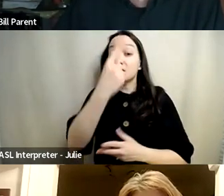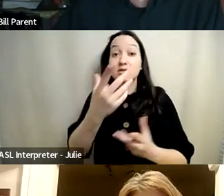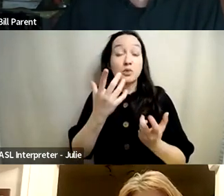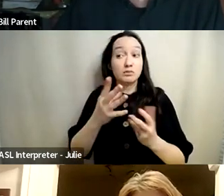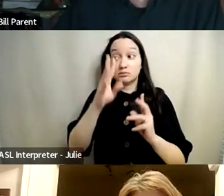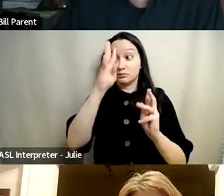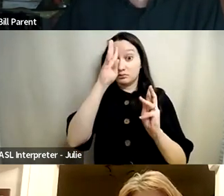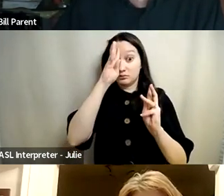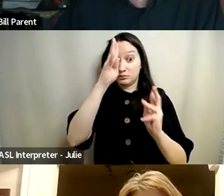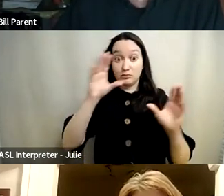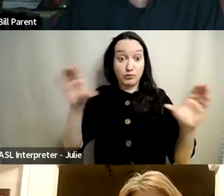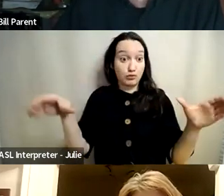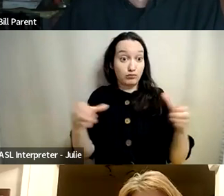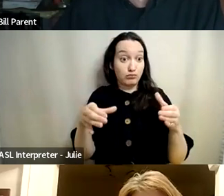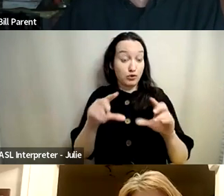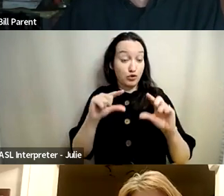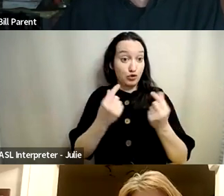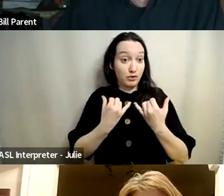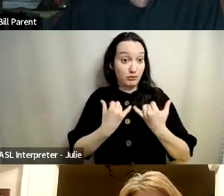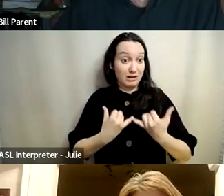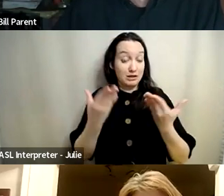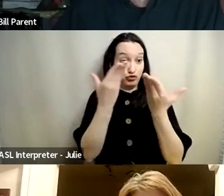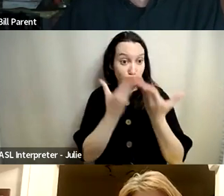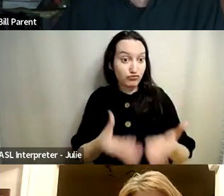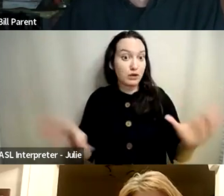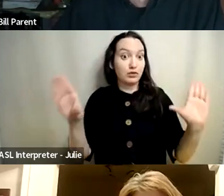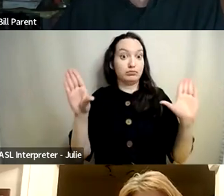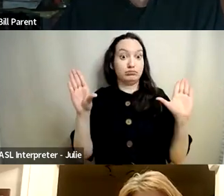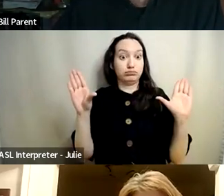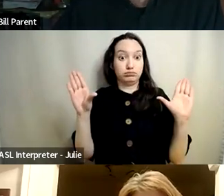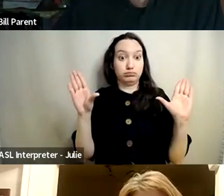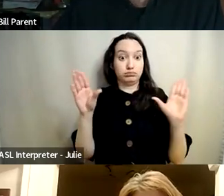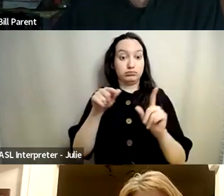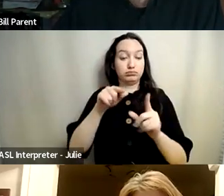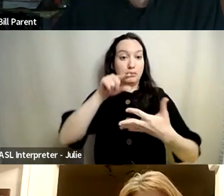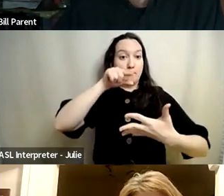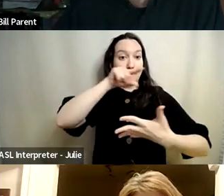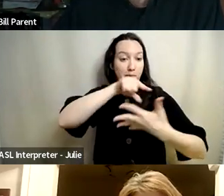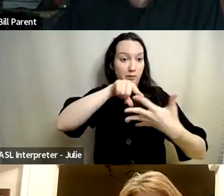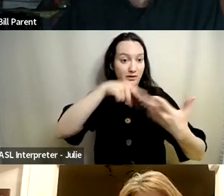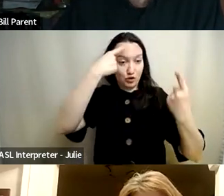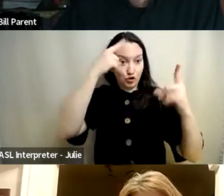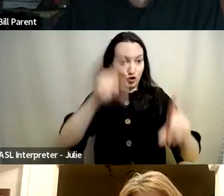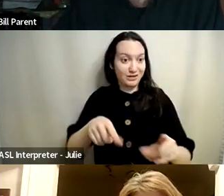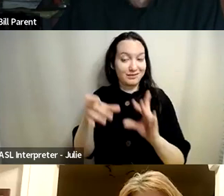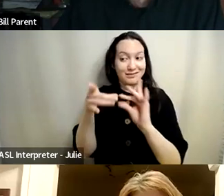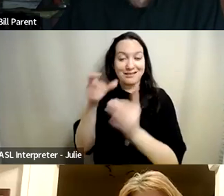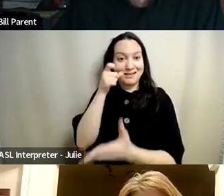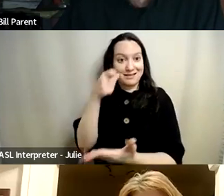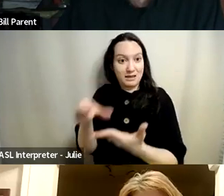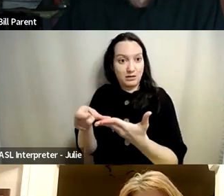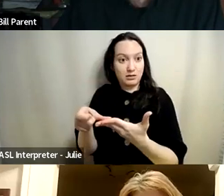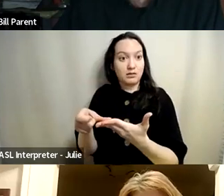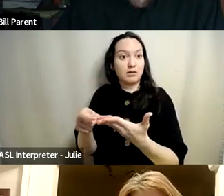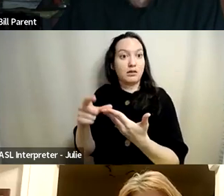come up as a group right here with general points that we agree on being made in the letter, and then just